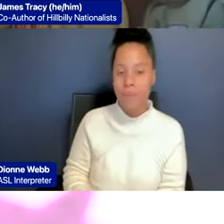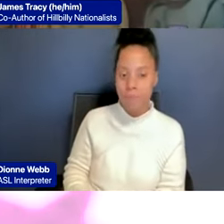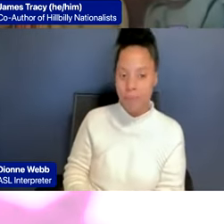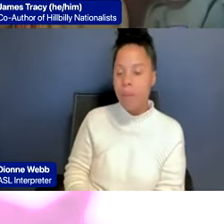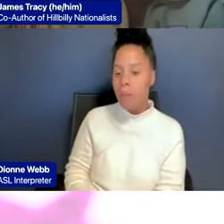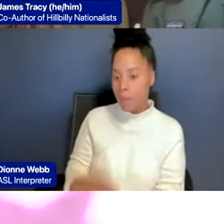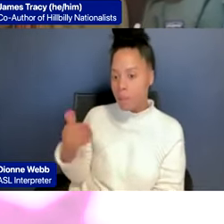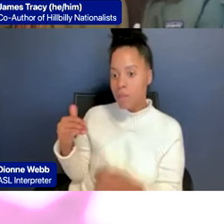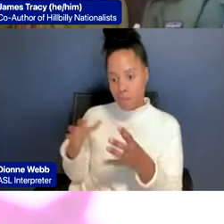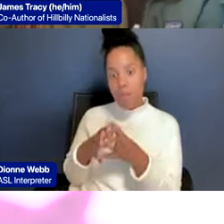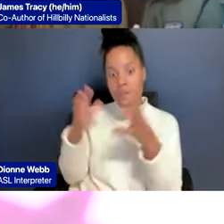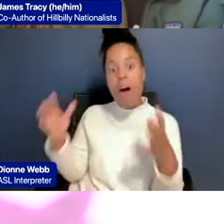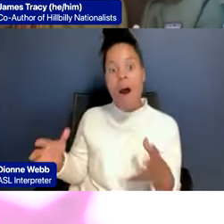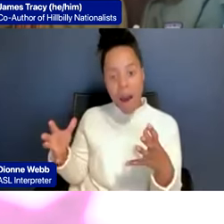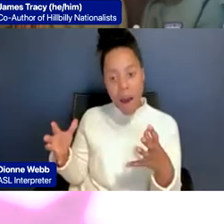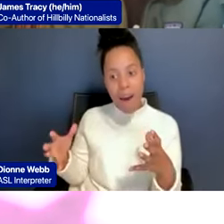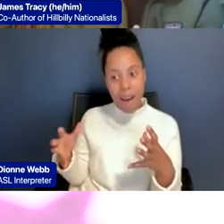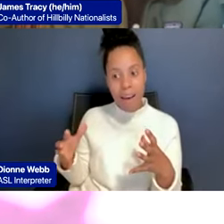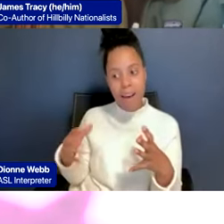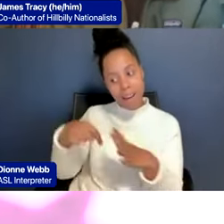in that amazing question. That's almost like an